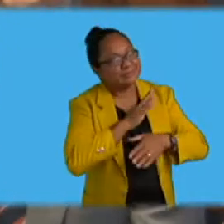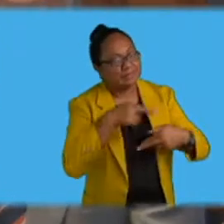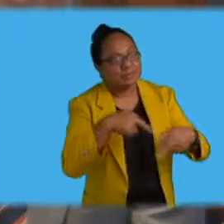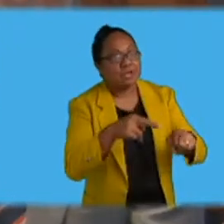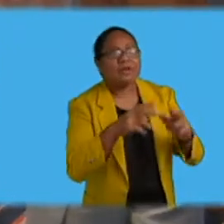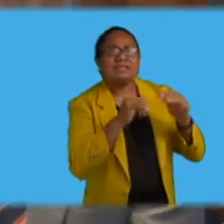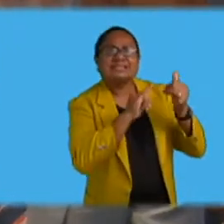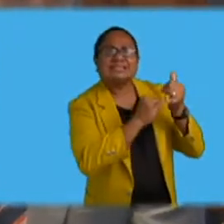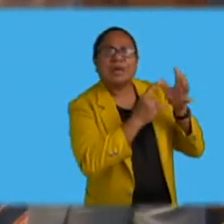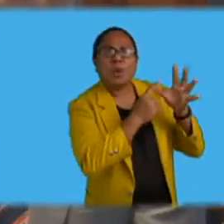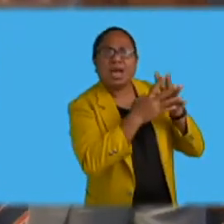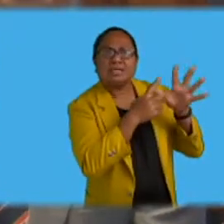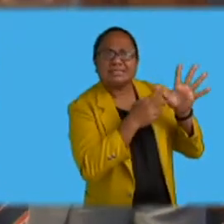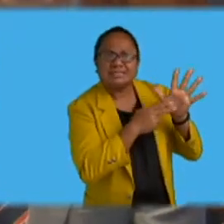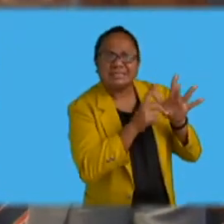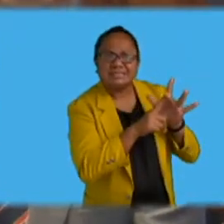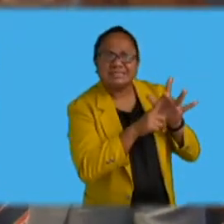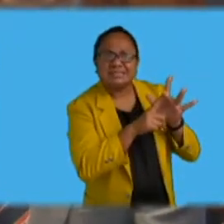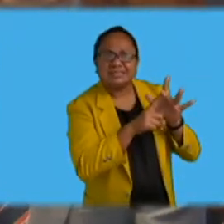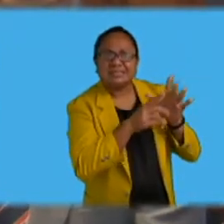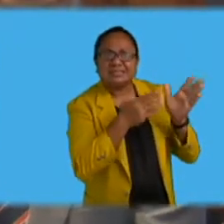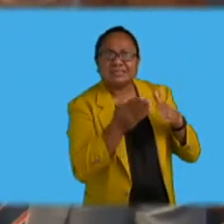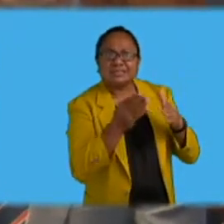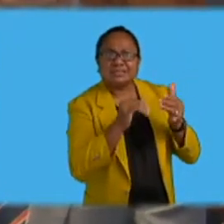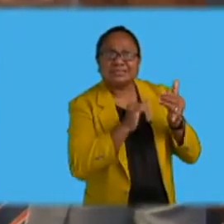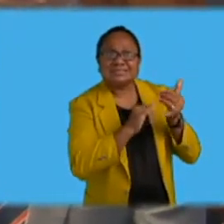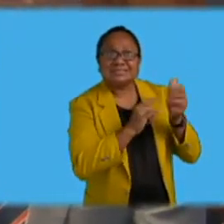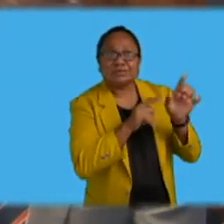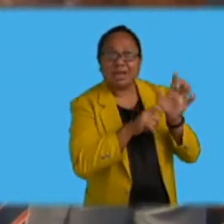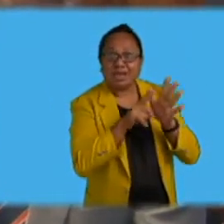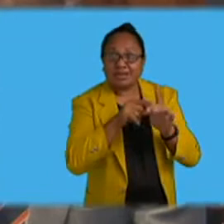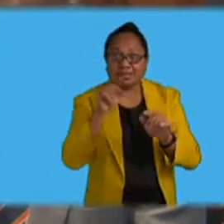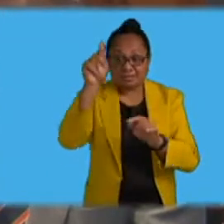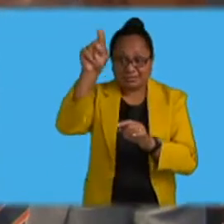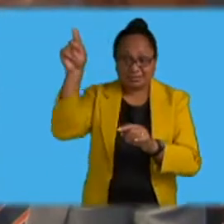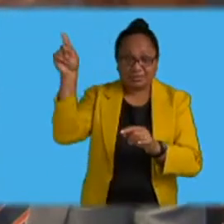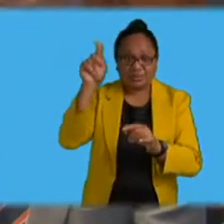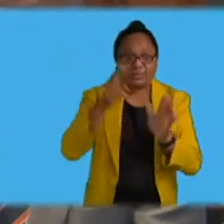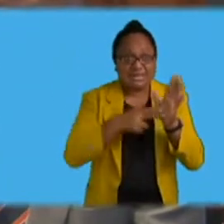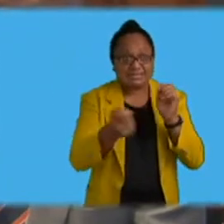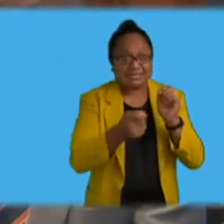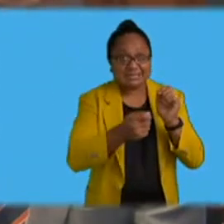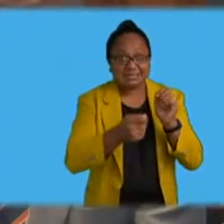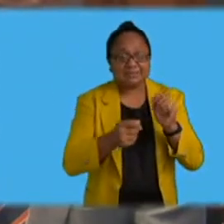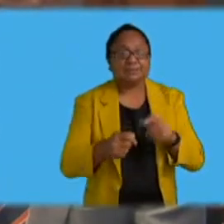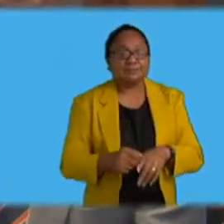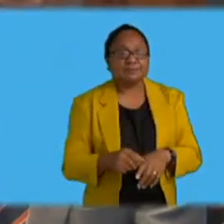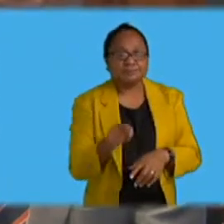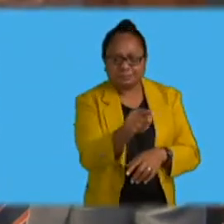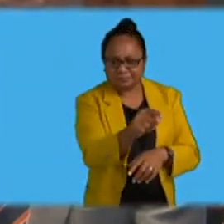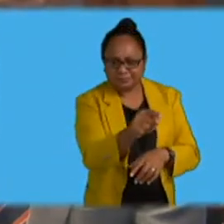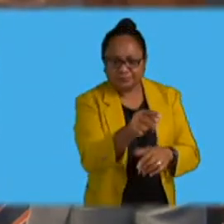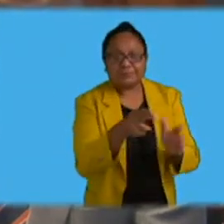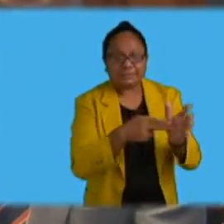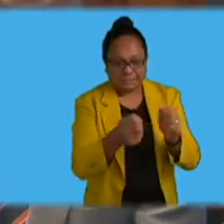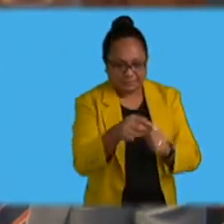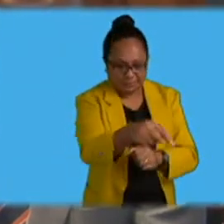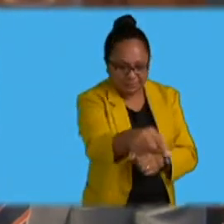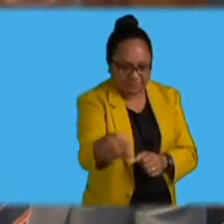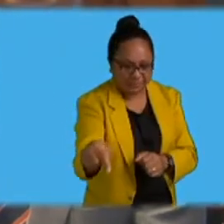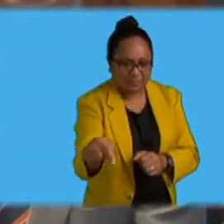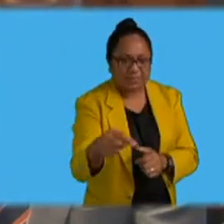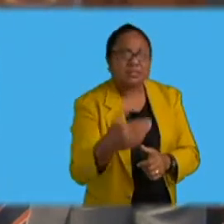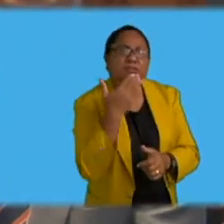Sere Road, Tasiling, is up to Narwai. Can he just, the Honourable Minister